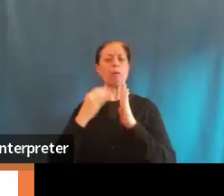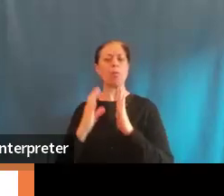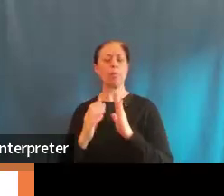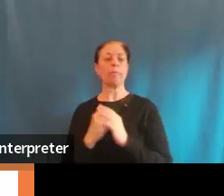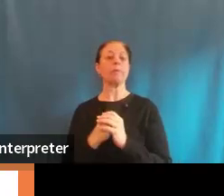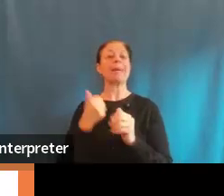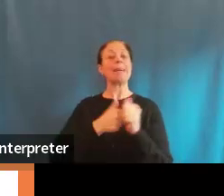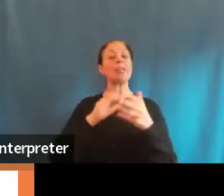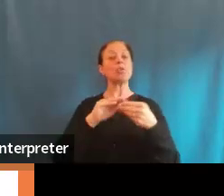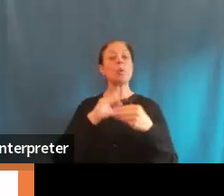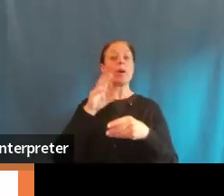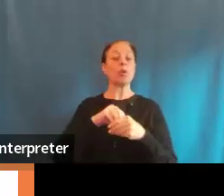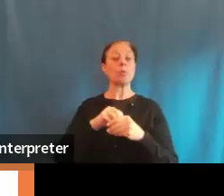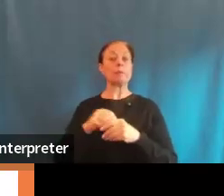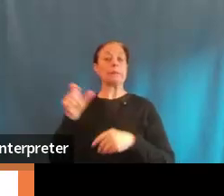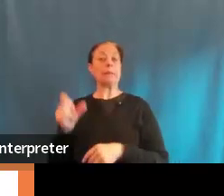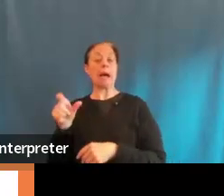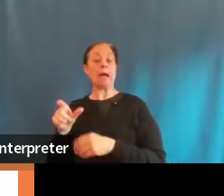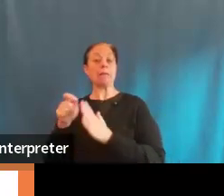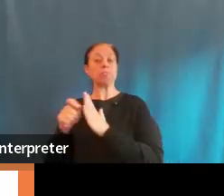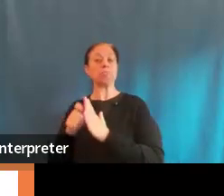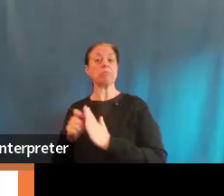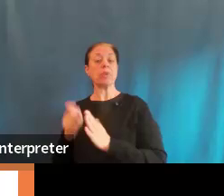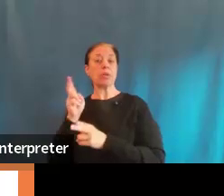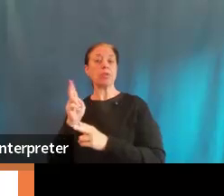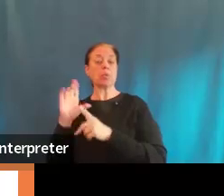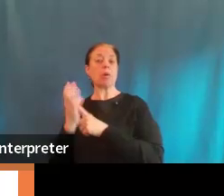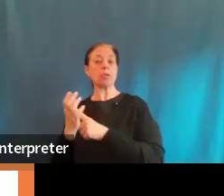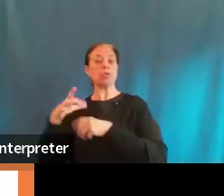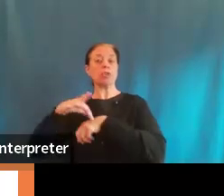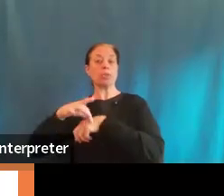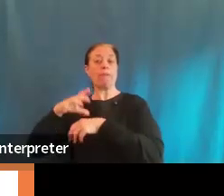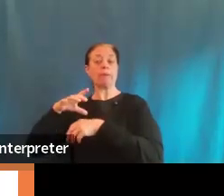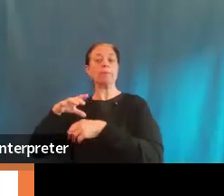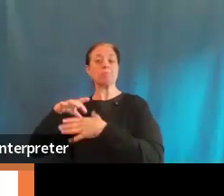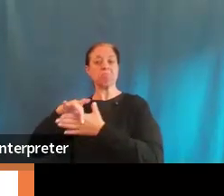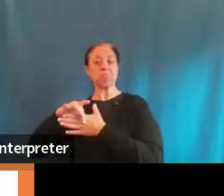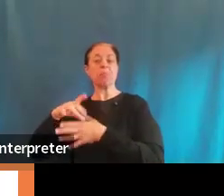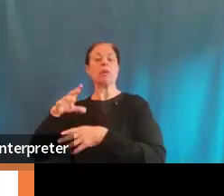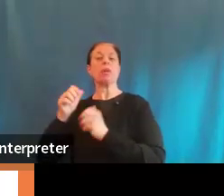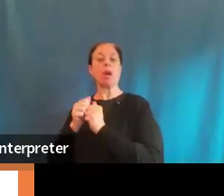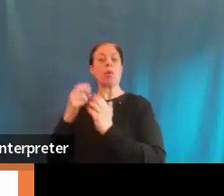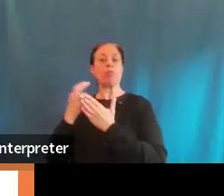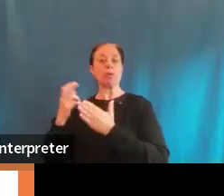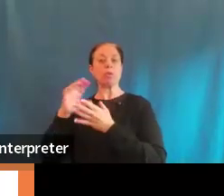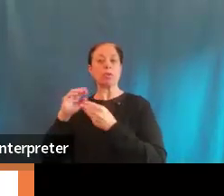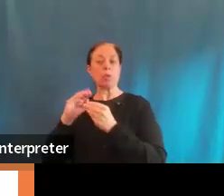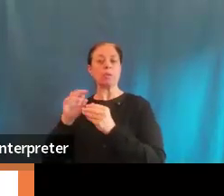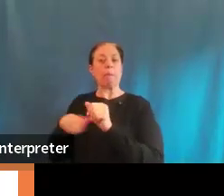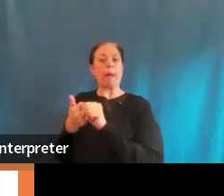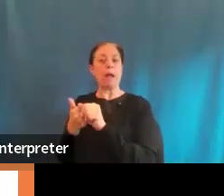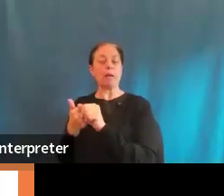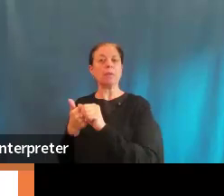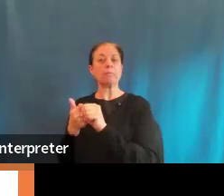Each story includes sidebars providing historical, cultural, and geographic context, along with resource notes and back matter that